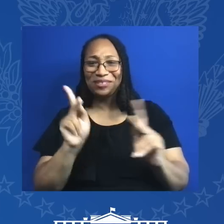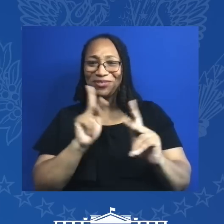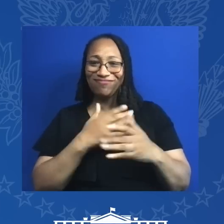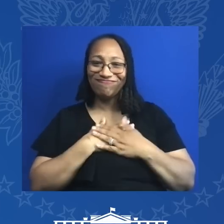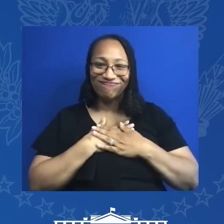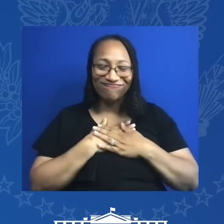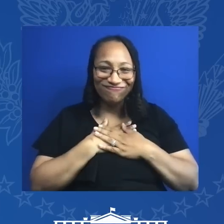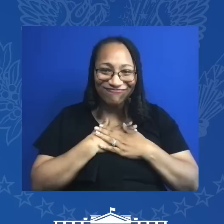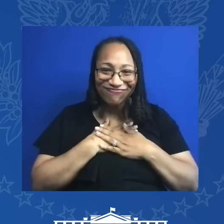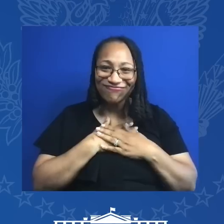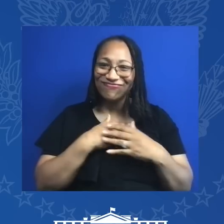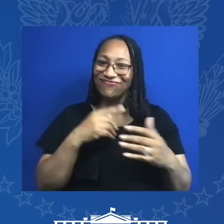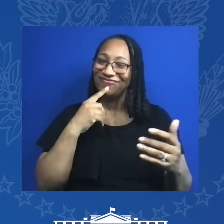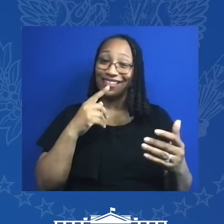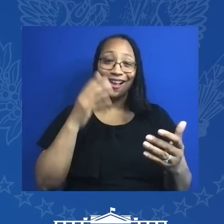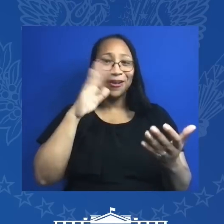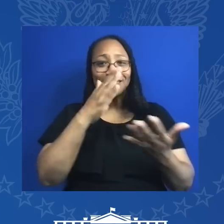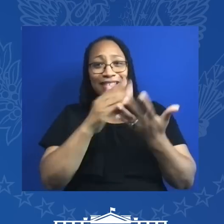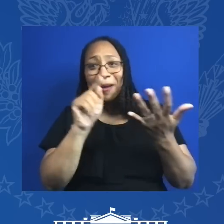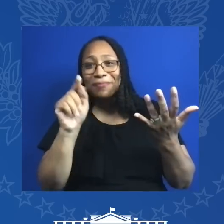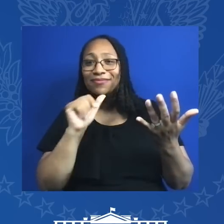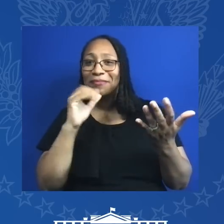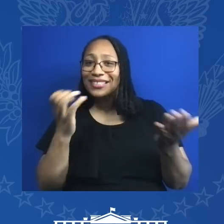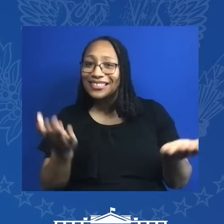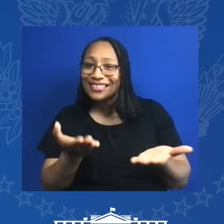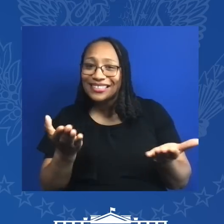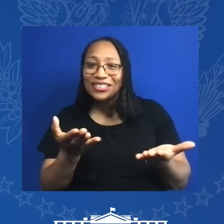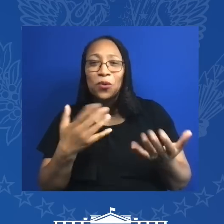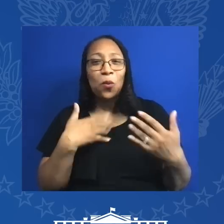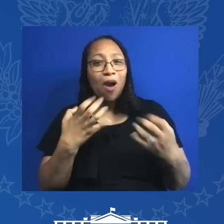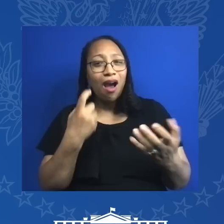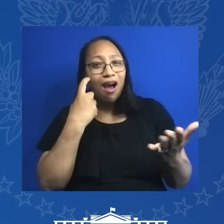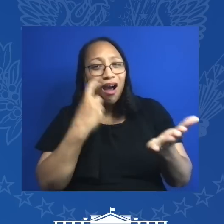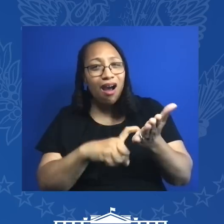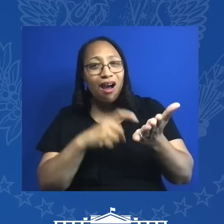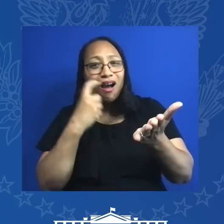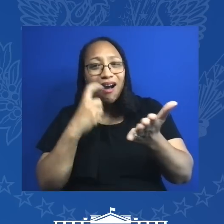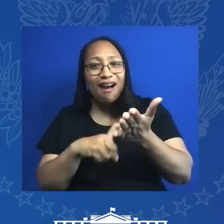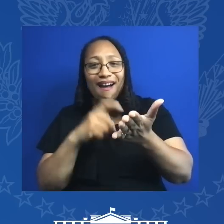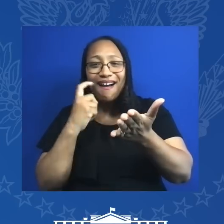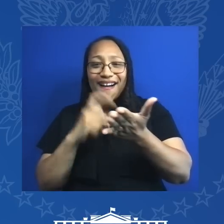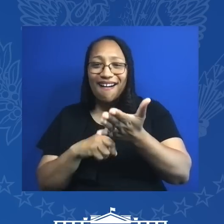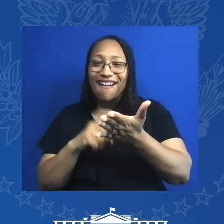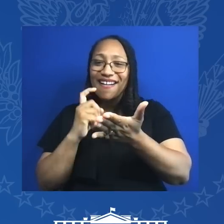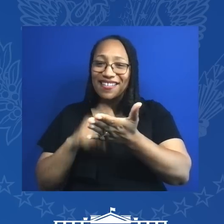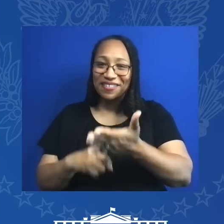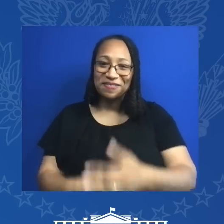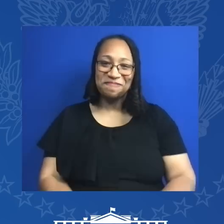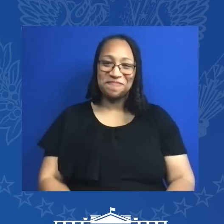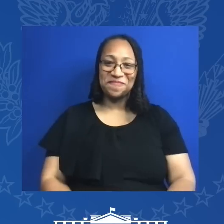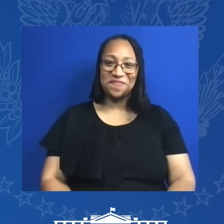Miller, who's doing a terrific job as my ambassador to Switzerland.